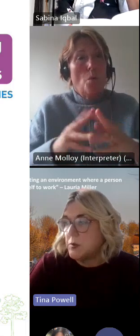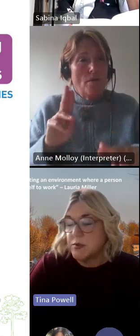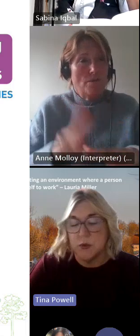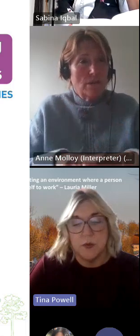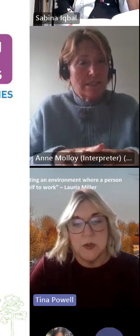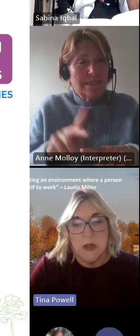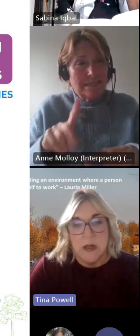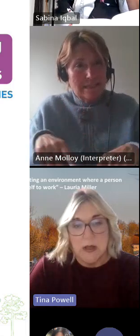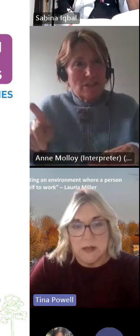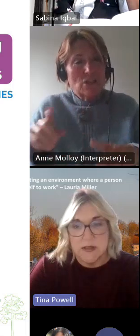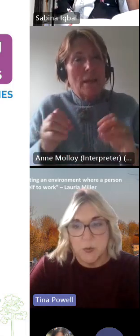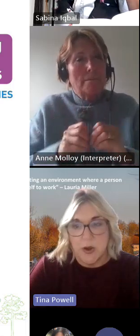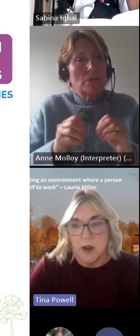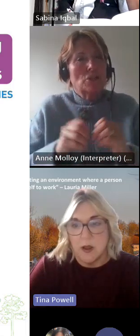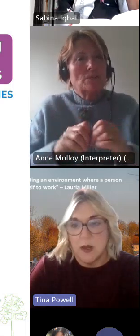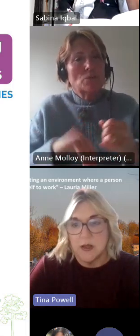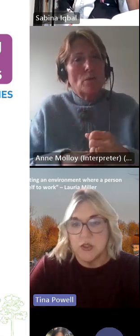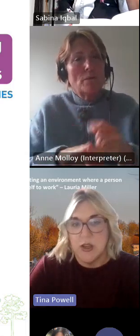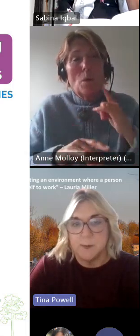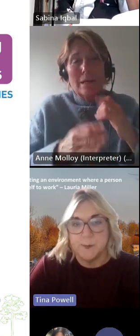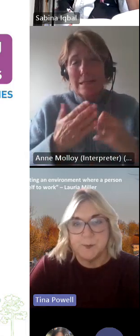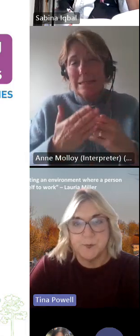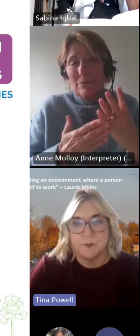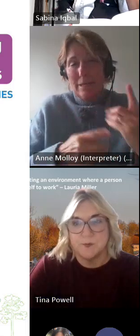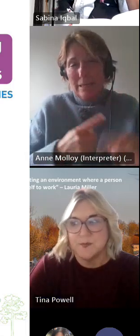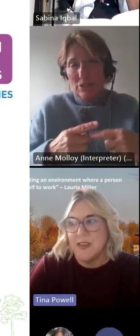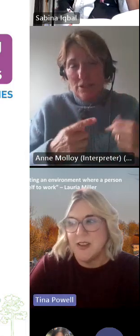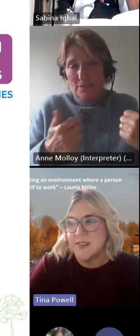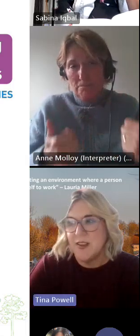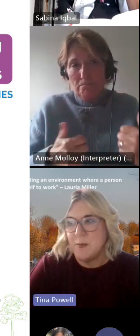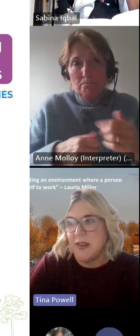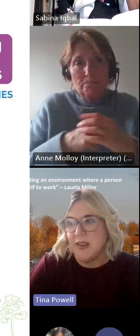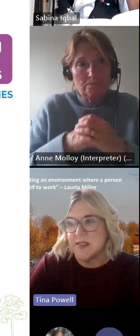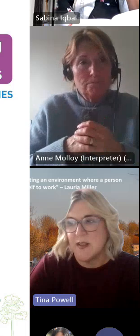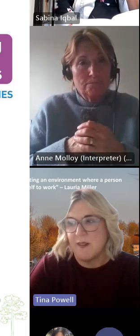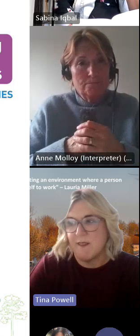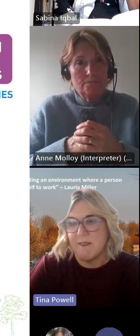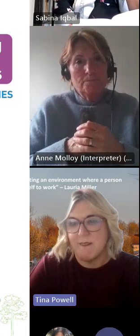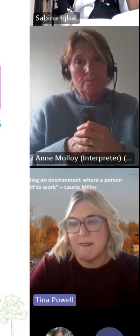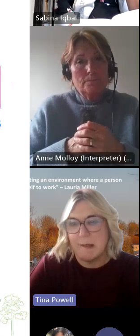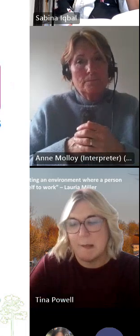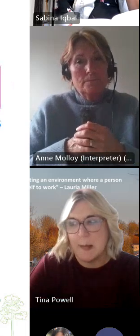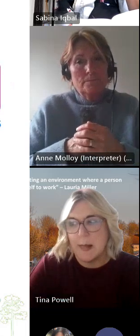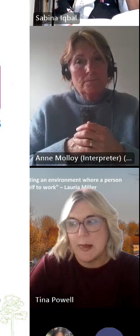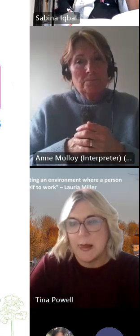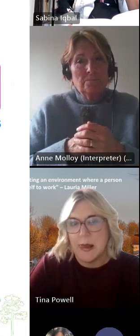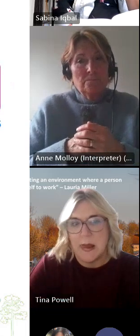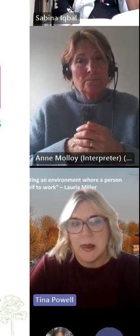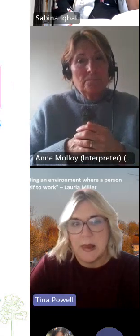and Bishop Stortford in spring next year. Next slide, please.